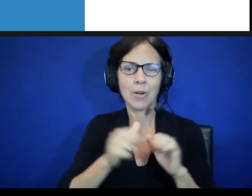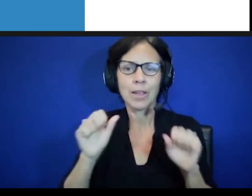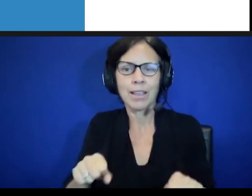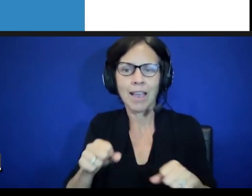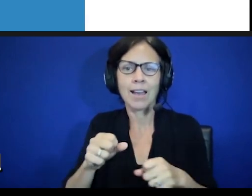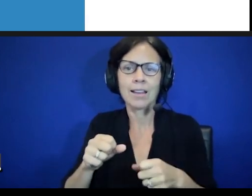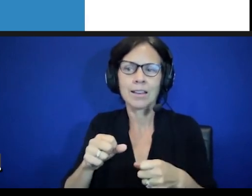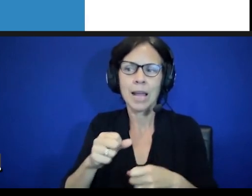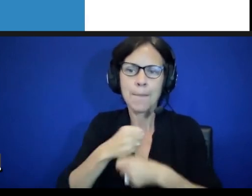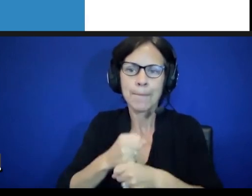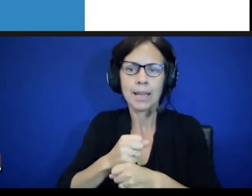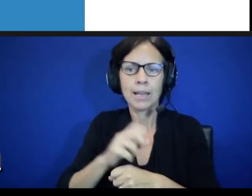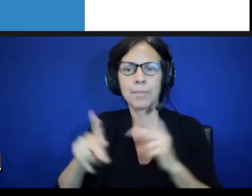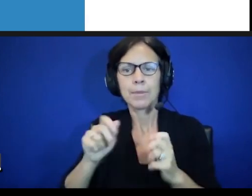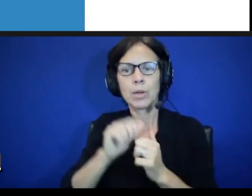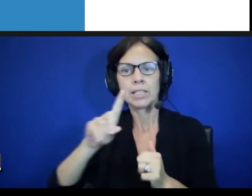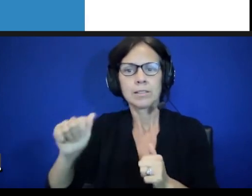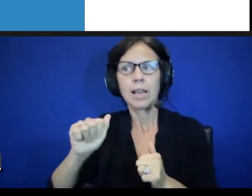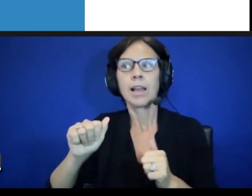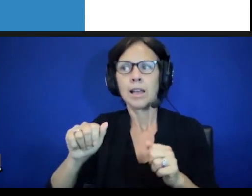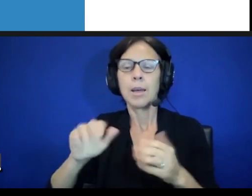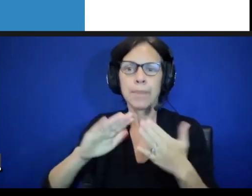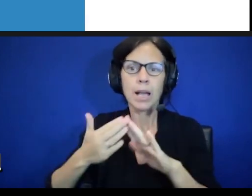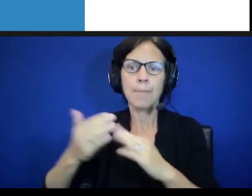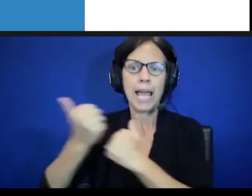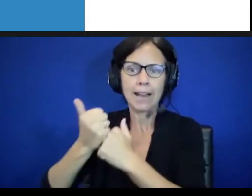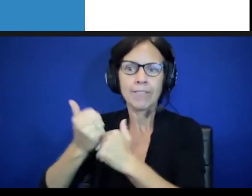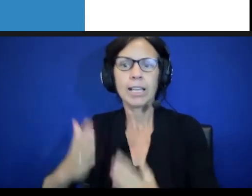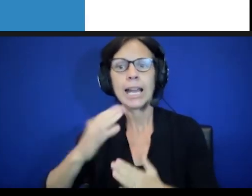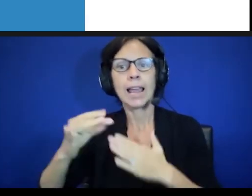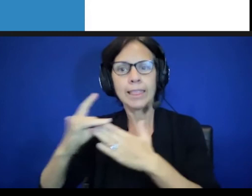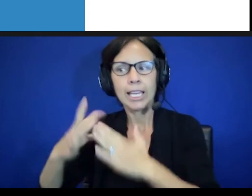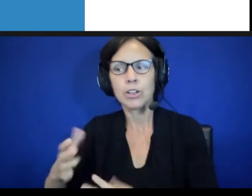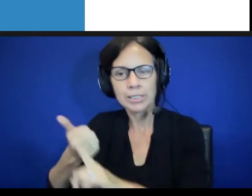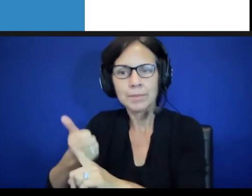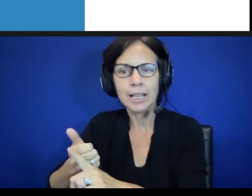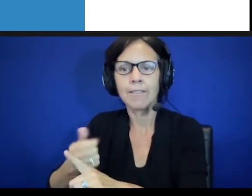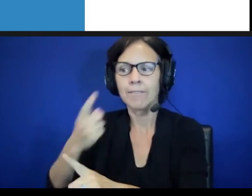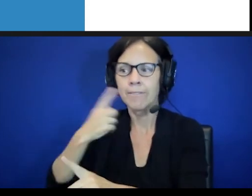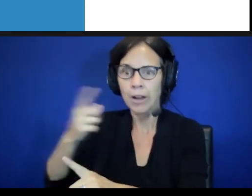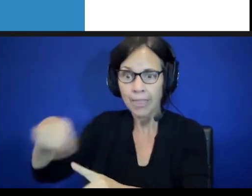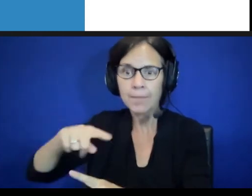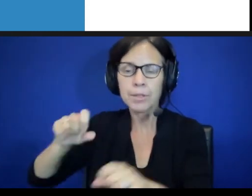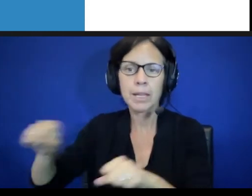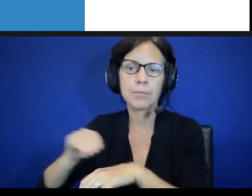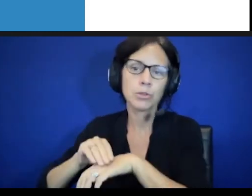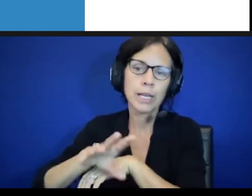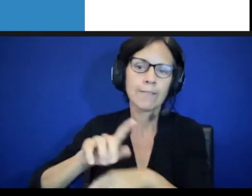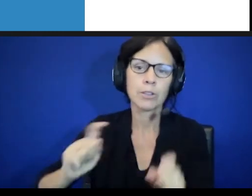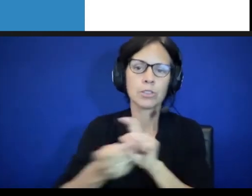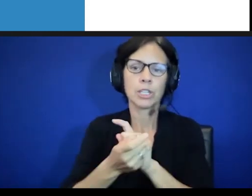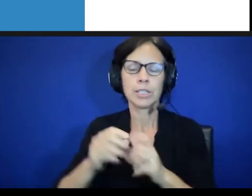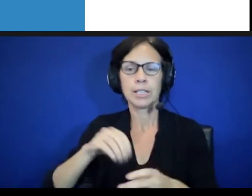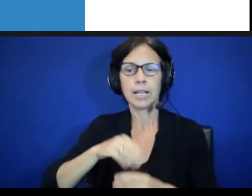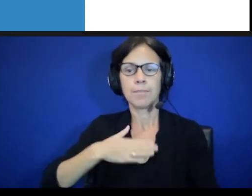with disability as advocate and also leader to make changes that, in my side